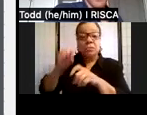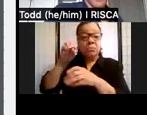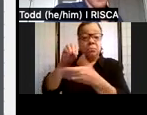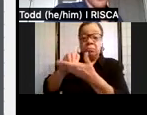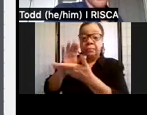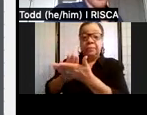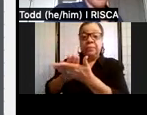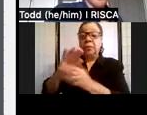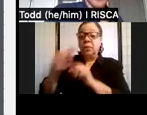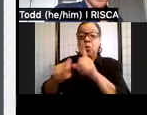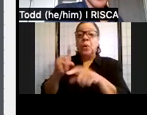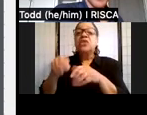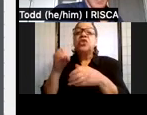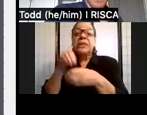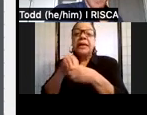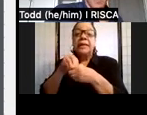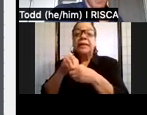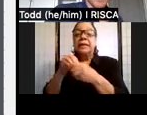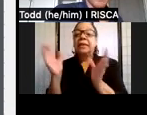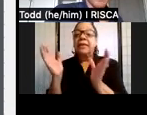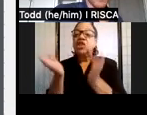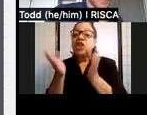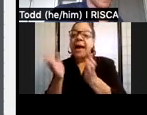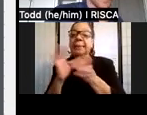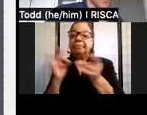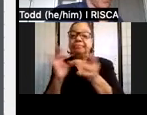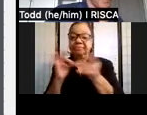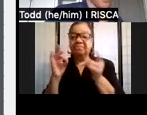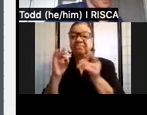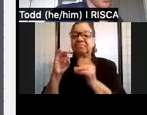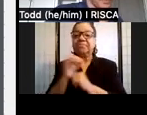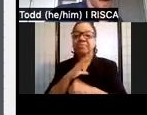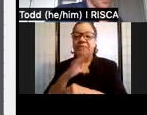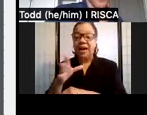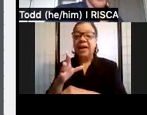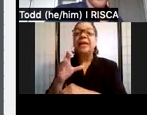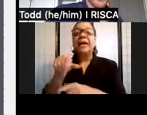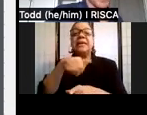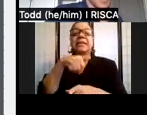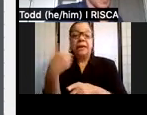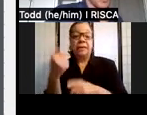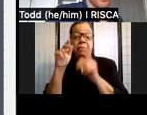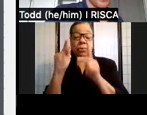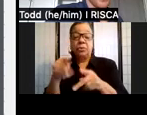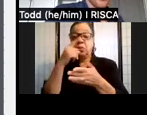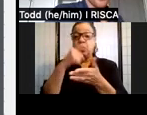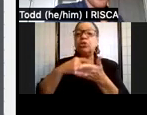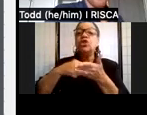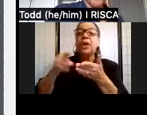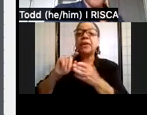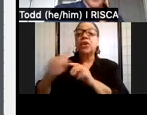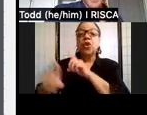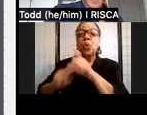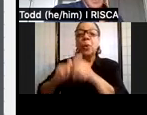have during the presentation in the chat. My colleague Nancy Wolanski from Grantmakers Council of Rhode Island will be checking on those. We